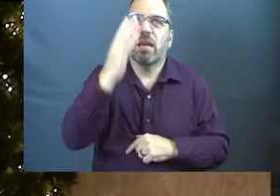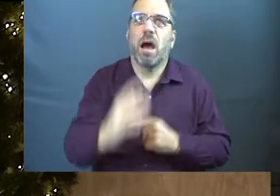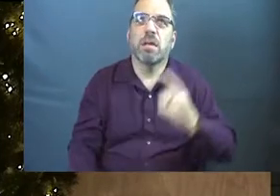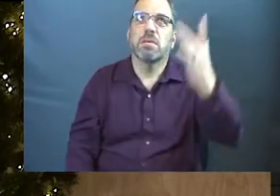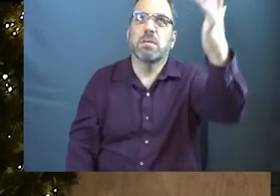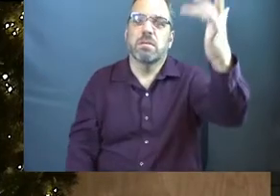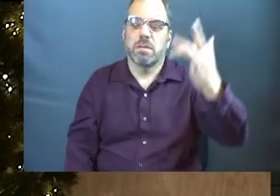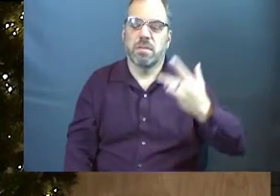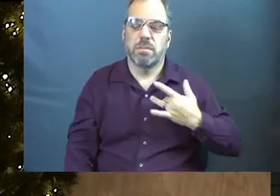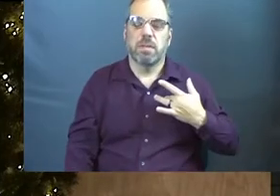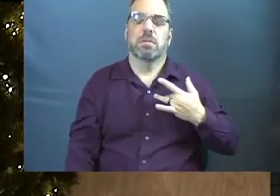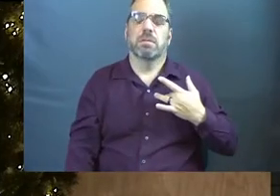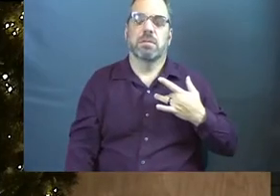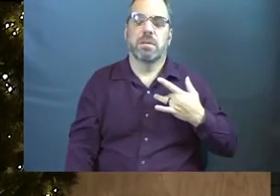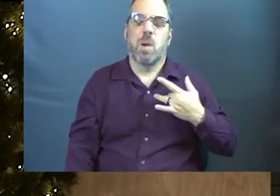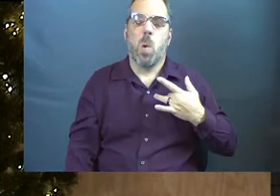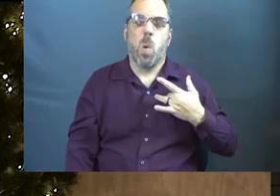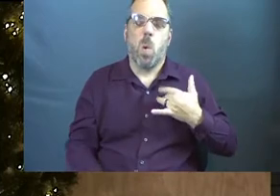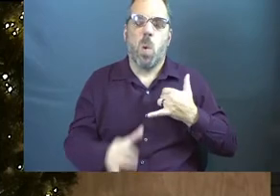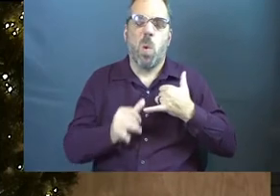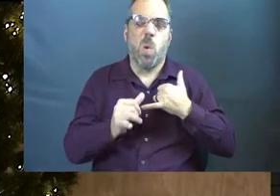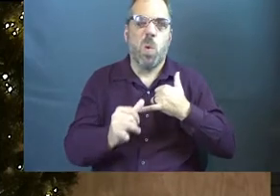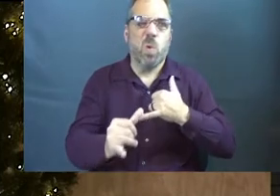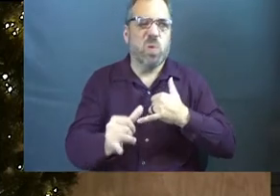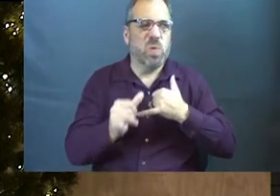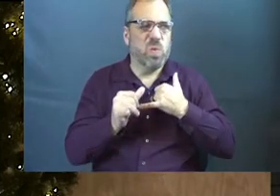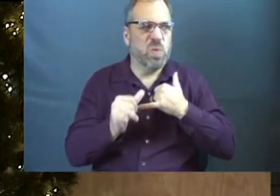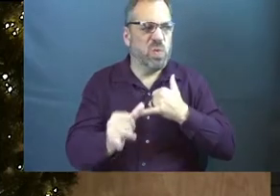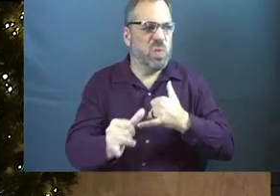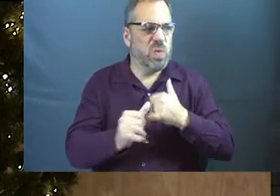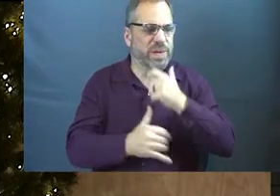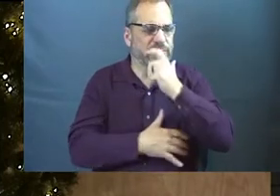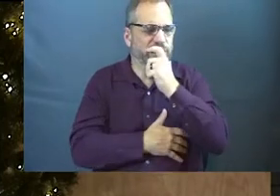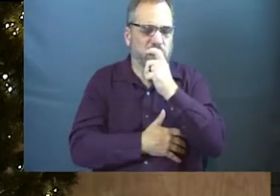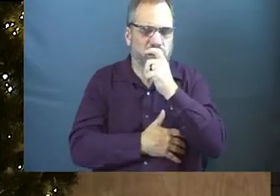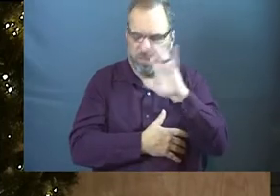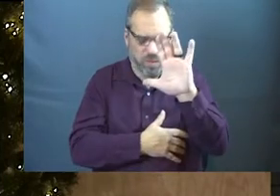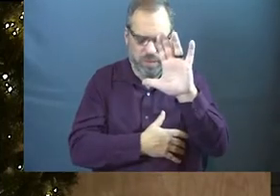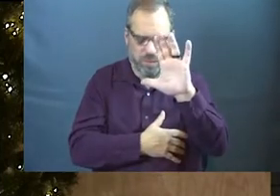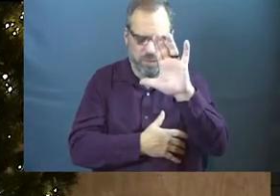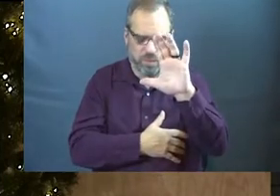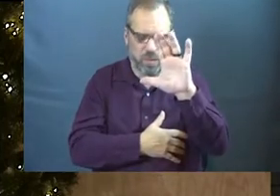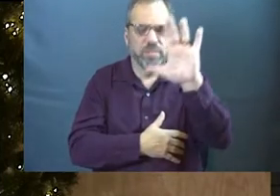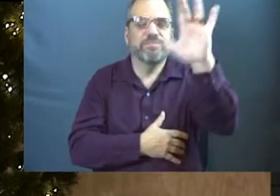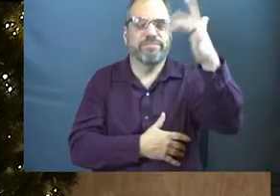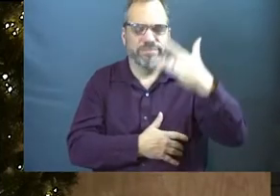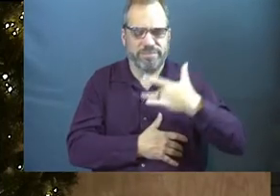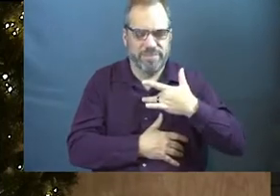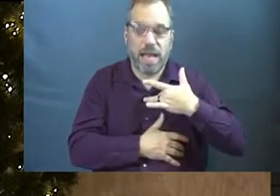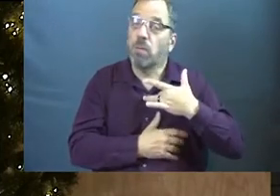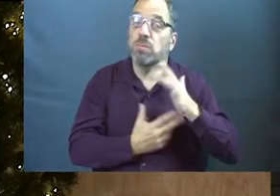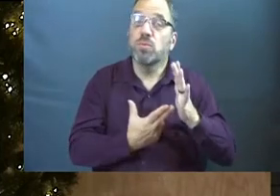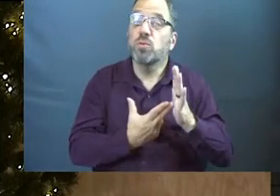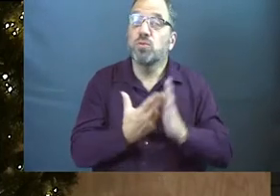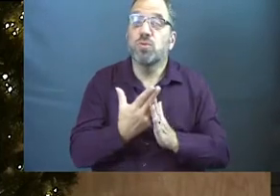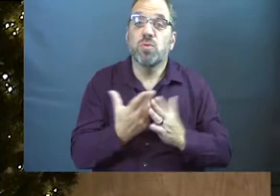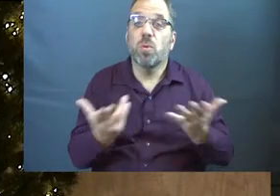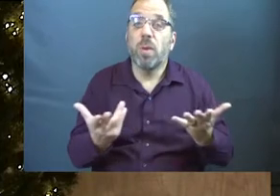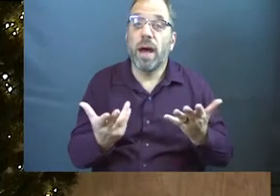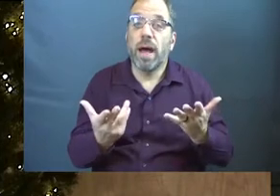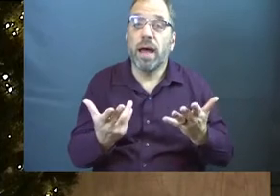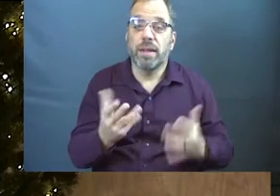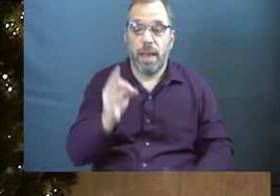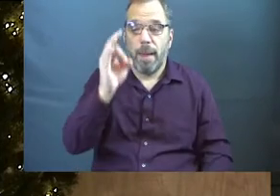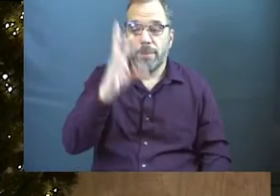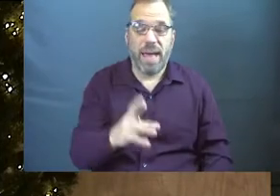him. And I just could tell the moment that I was in, and I'm like, no, this is the Lord. And the truth is, Pastor